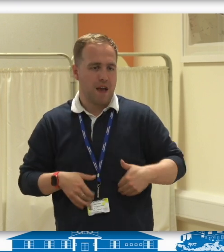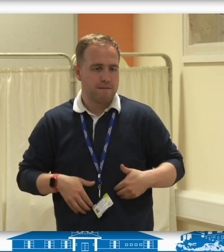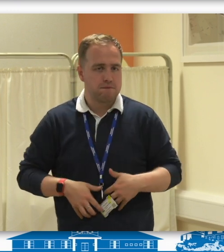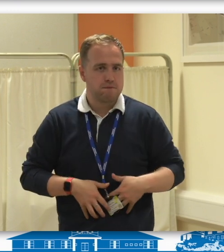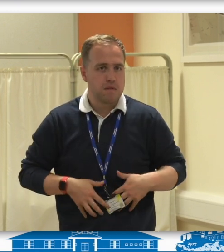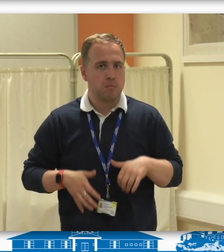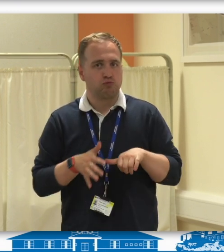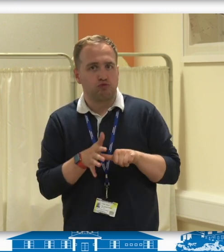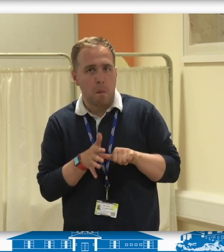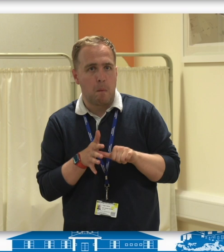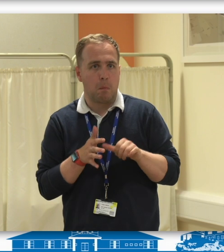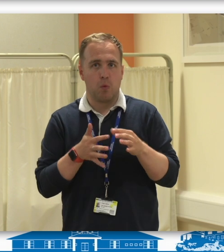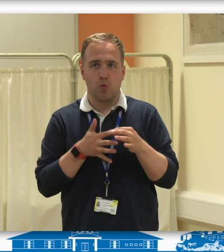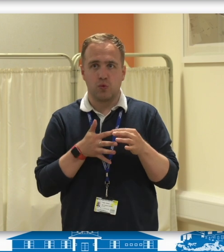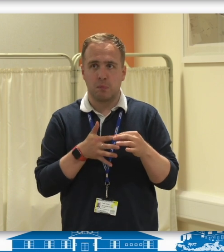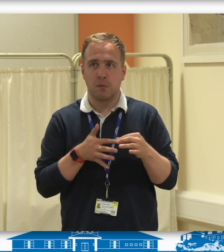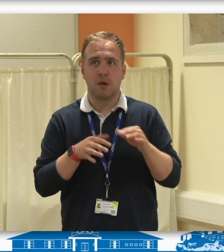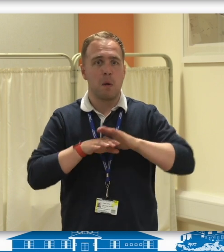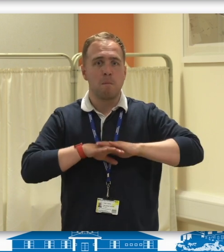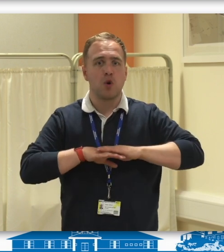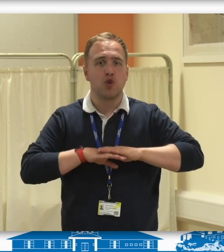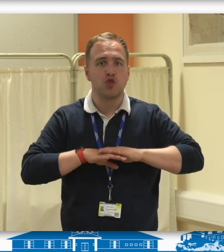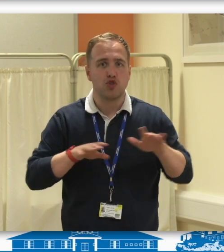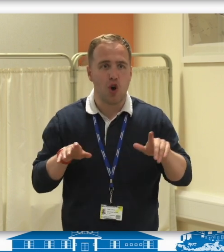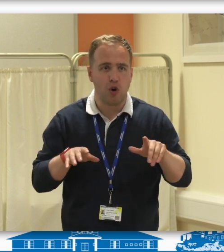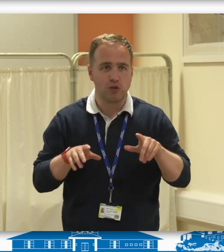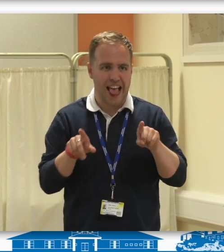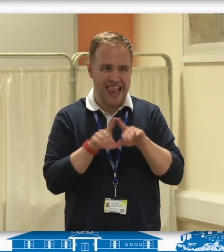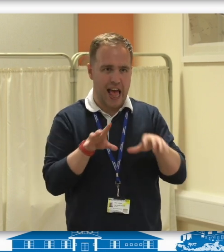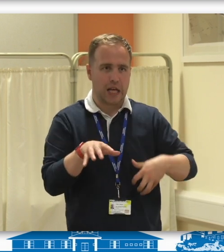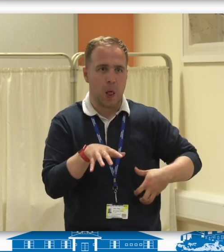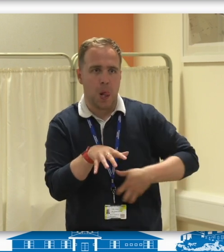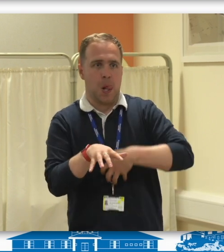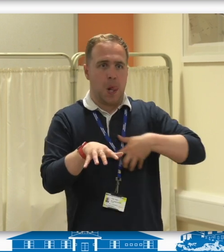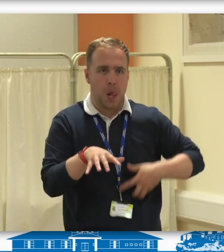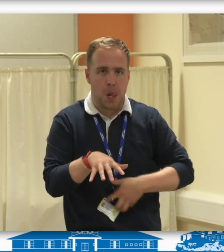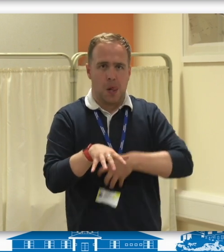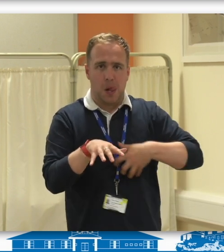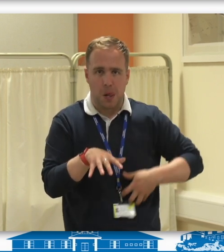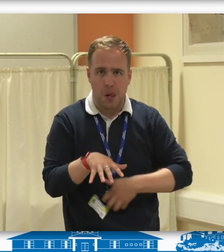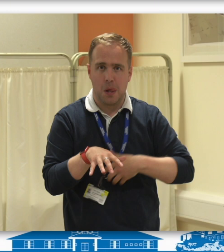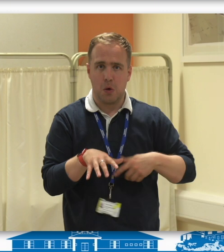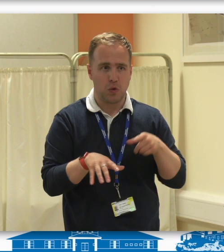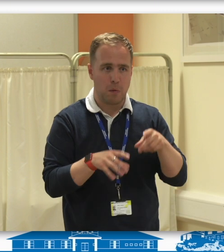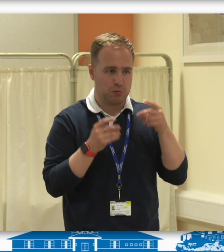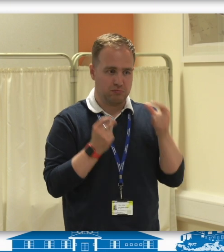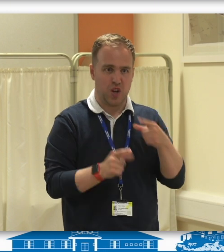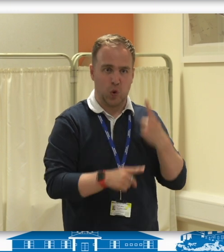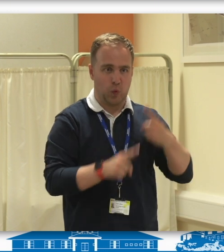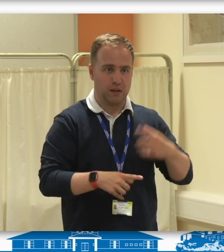gastrointestinal symptoms, but not described like that. It would come on very suddenly.